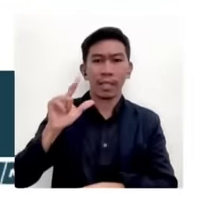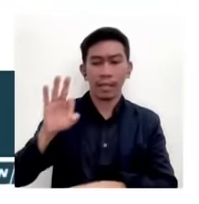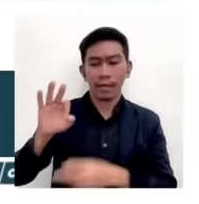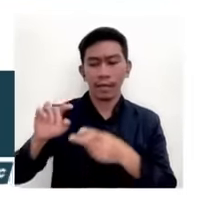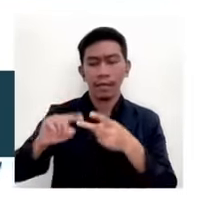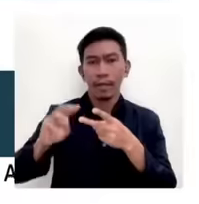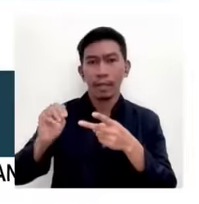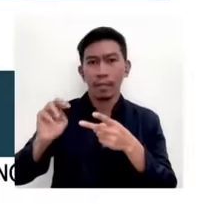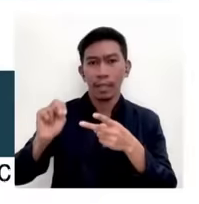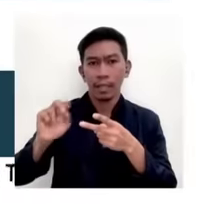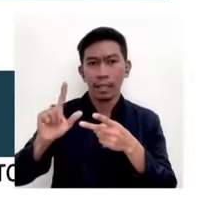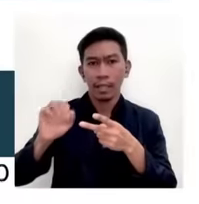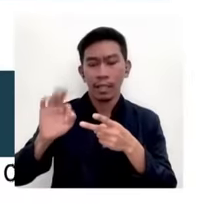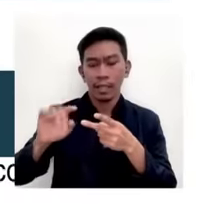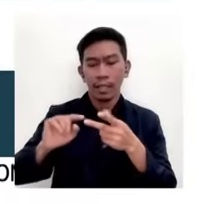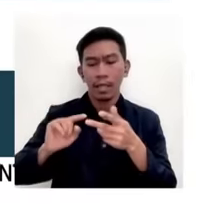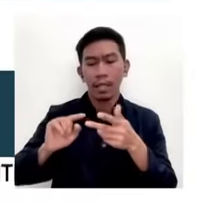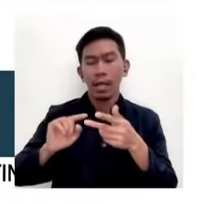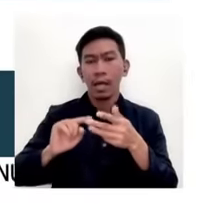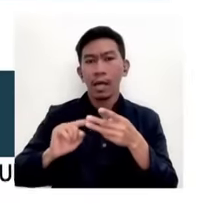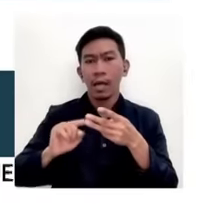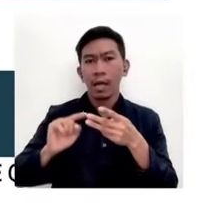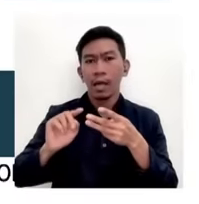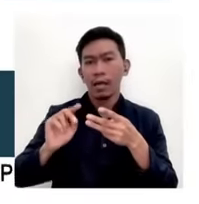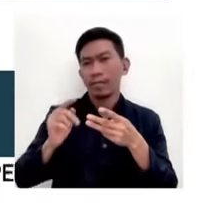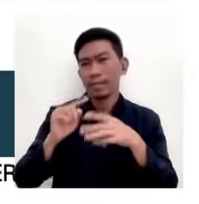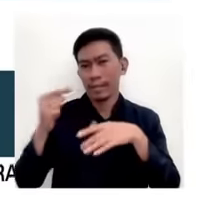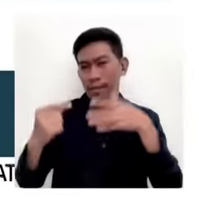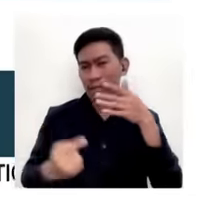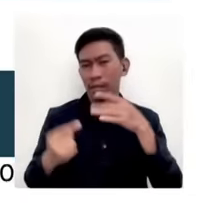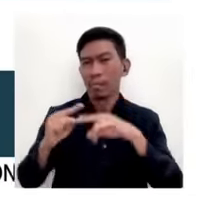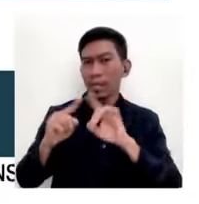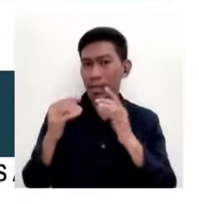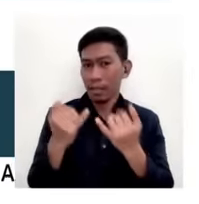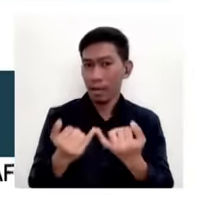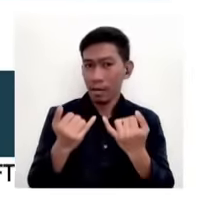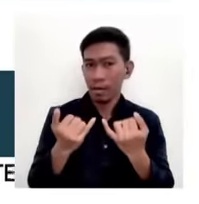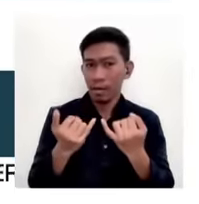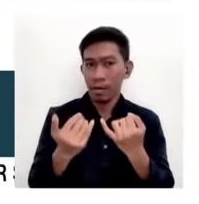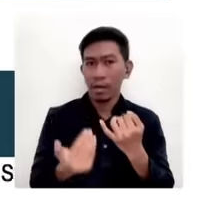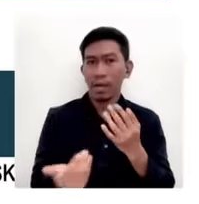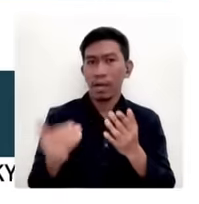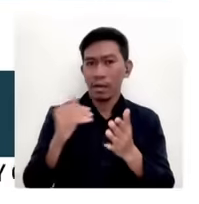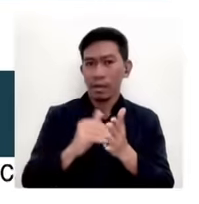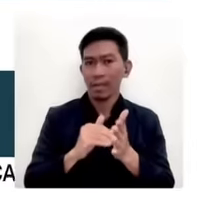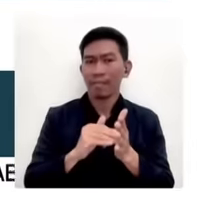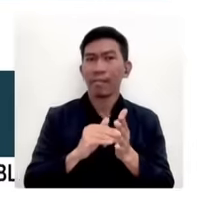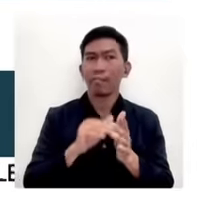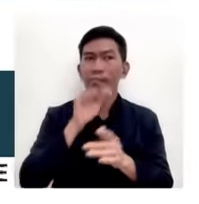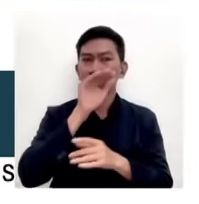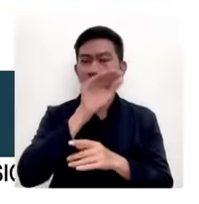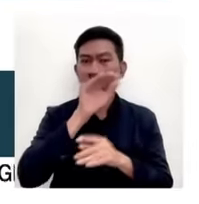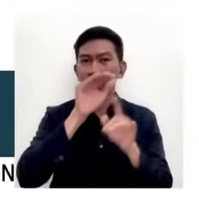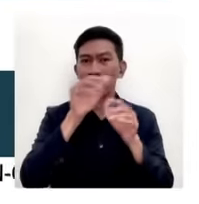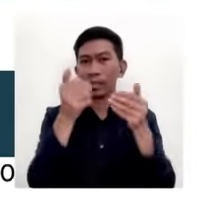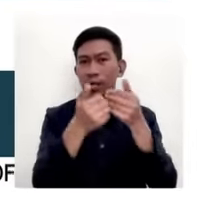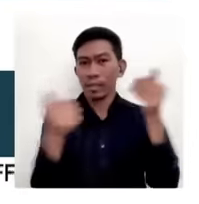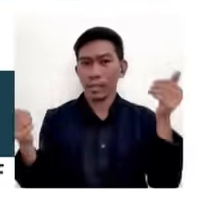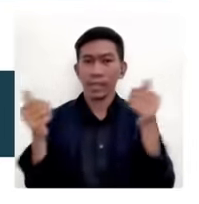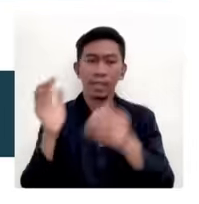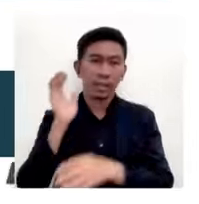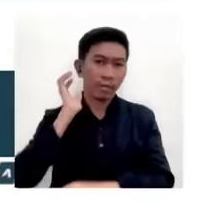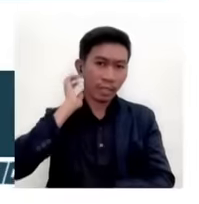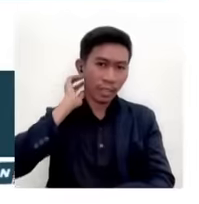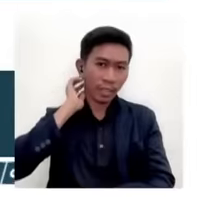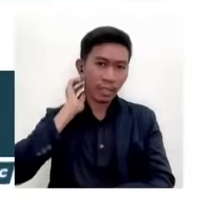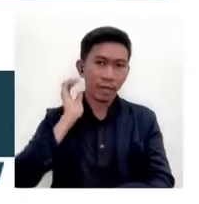Kanoy Initiative in the past. But what are your thoughts that there is this renewed call for the secession of Mindanao coming